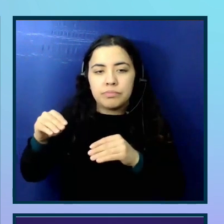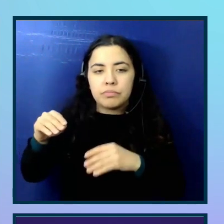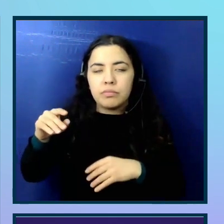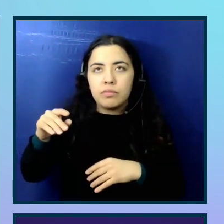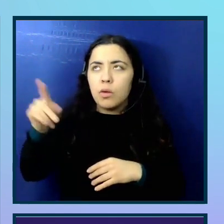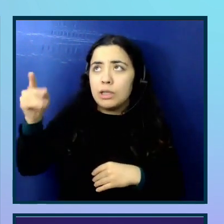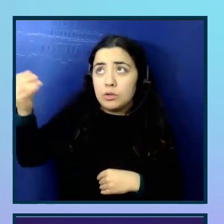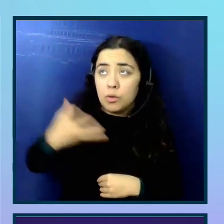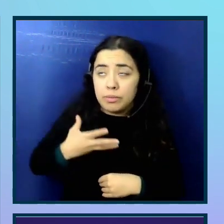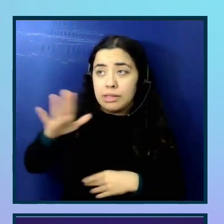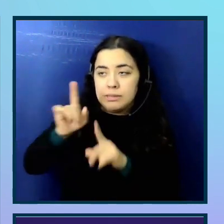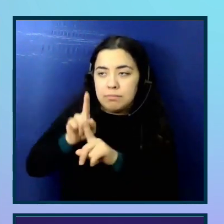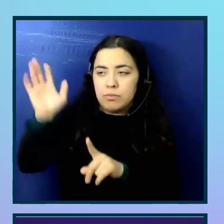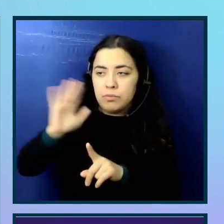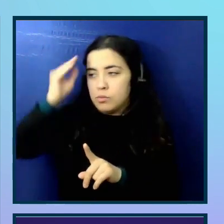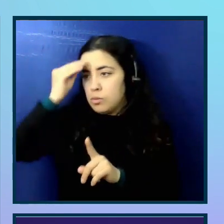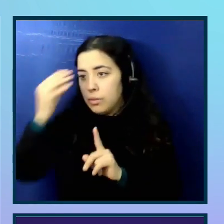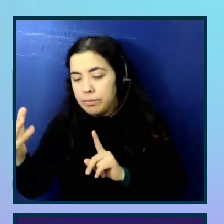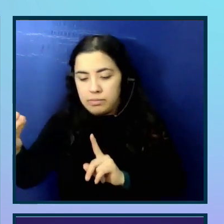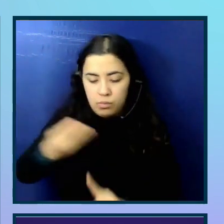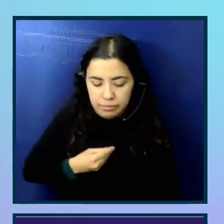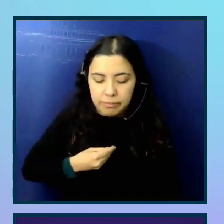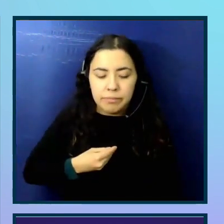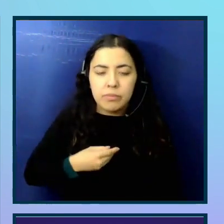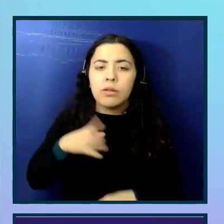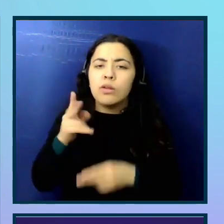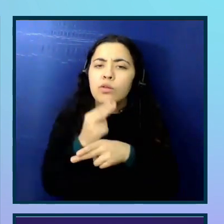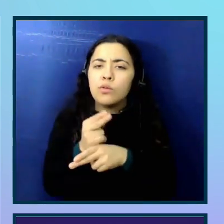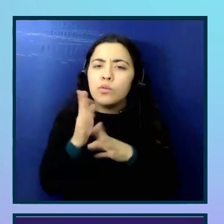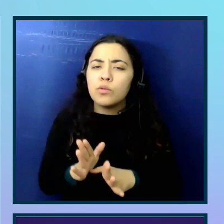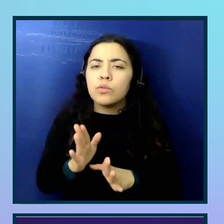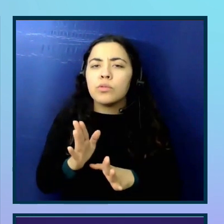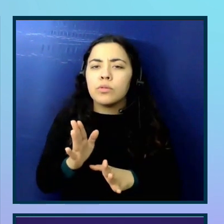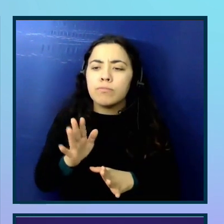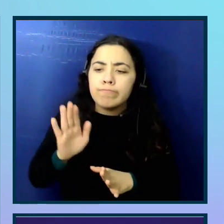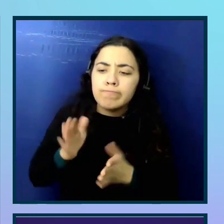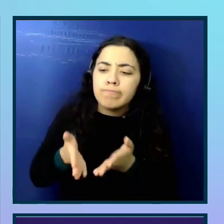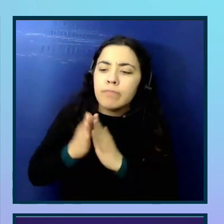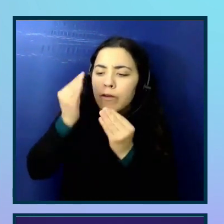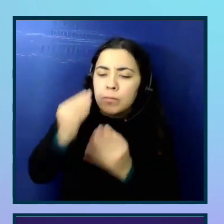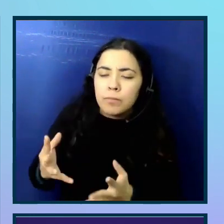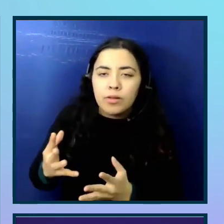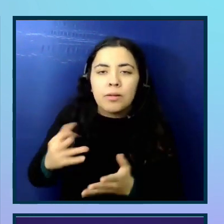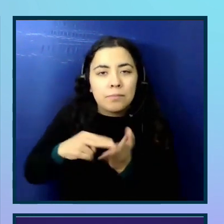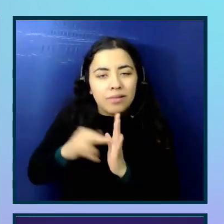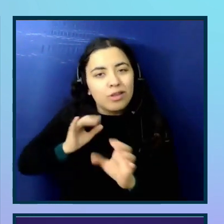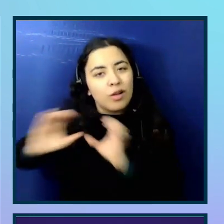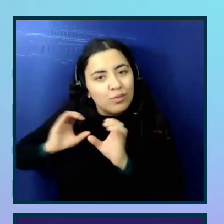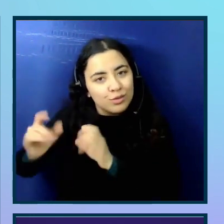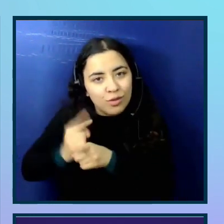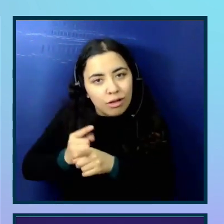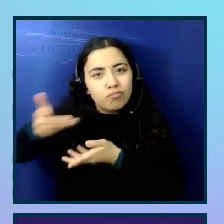really stuck with me because you're asking a user to provide you information. It's a conversation back and forth. So when we have